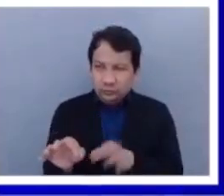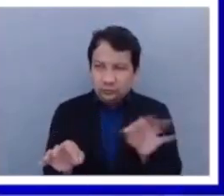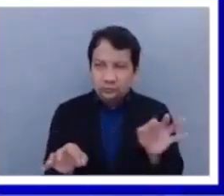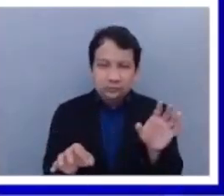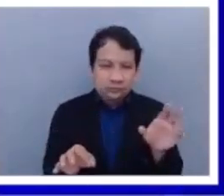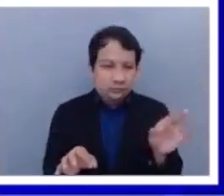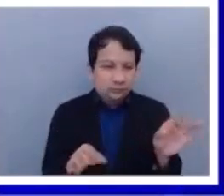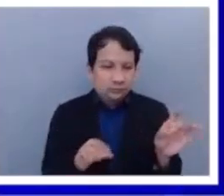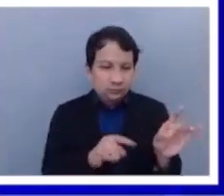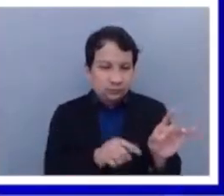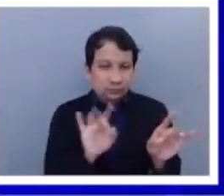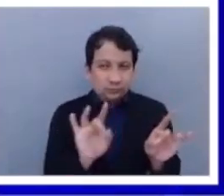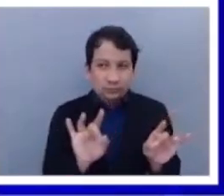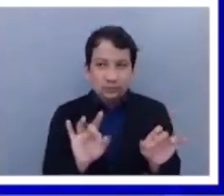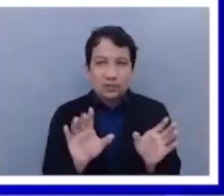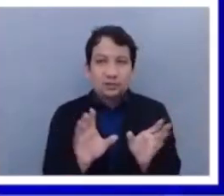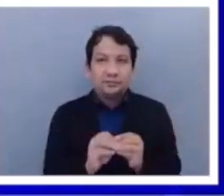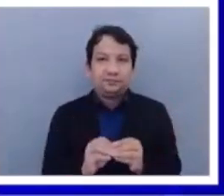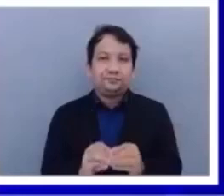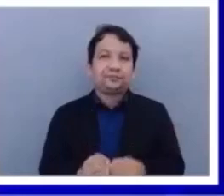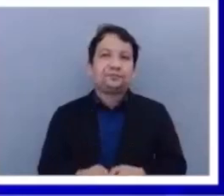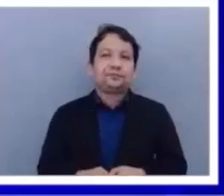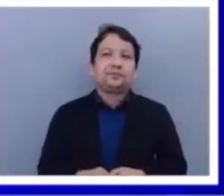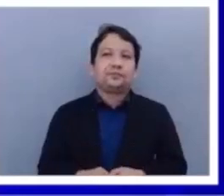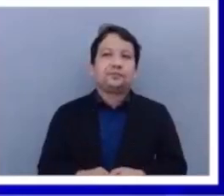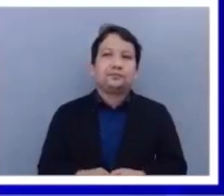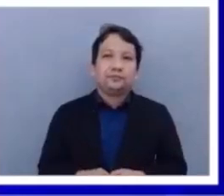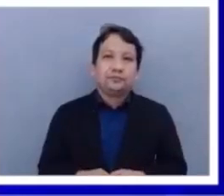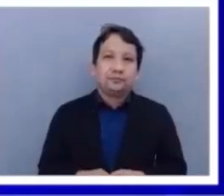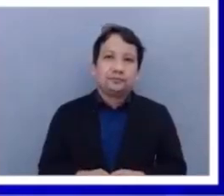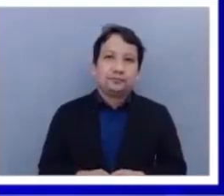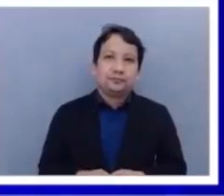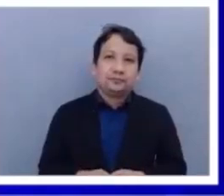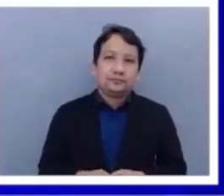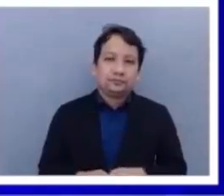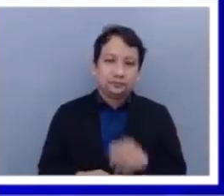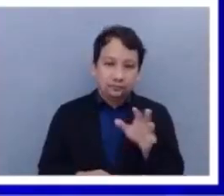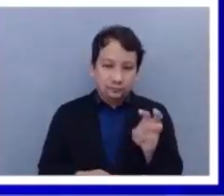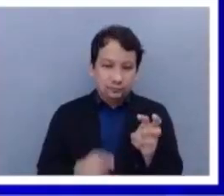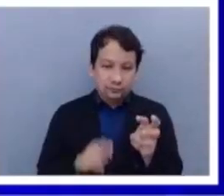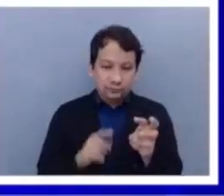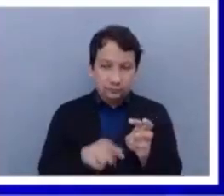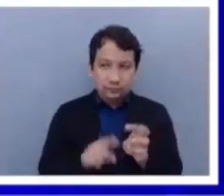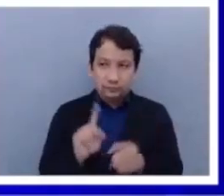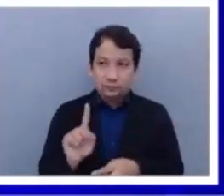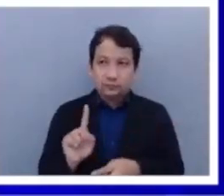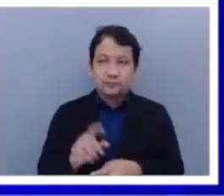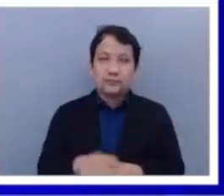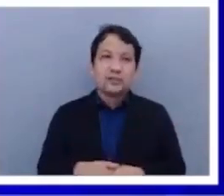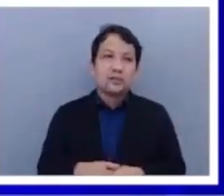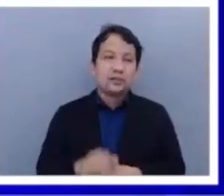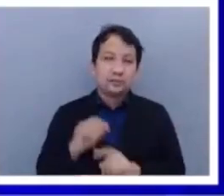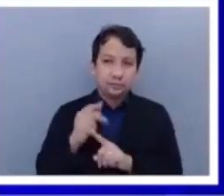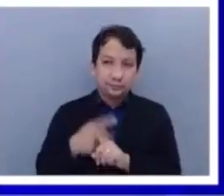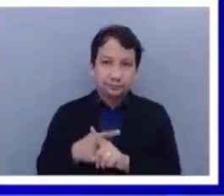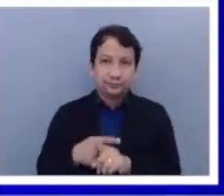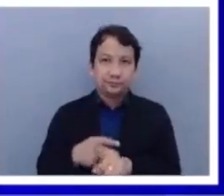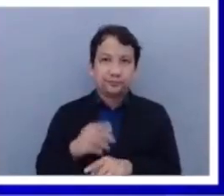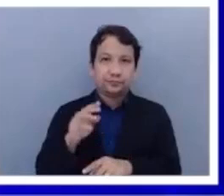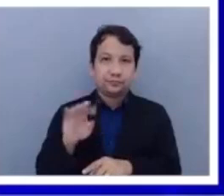yung parang peak, and then 36.1 in April, 34.9 sa